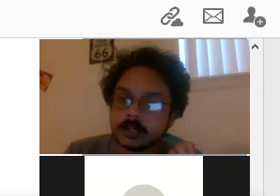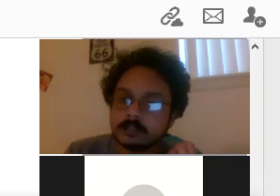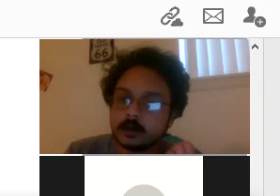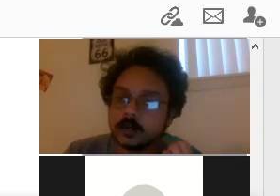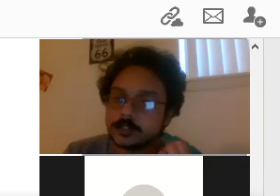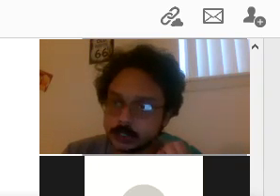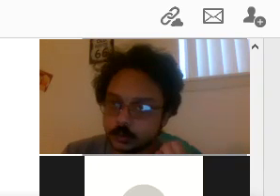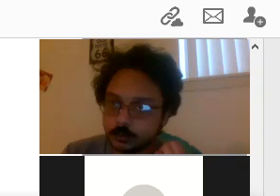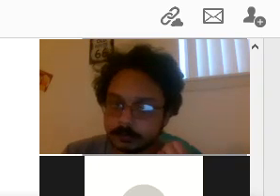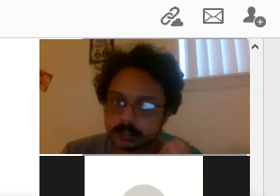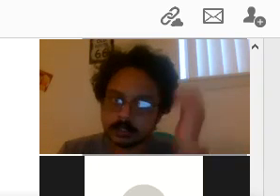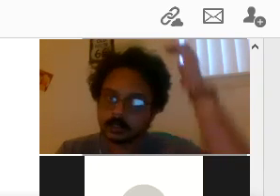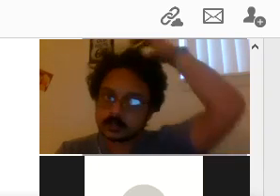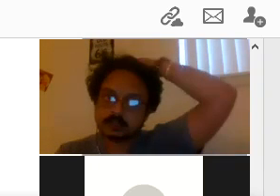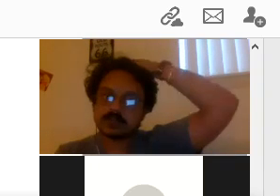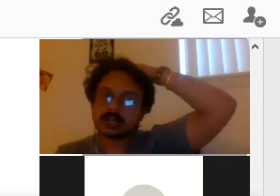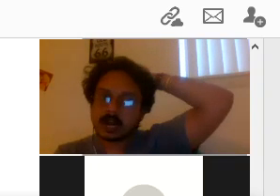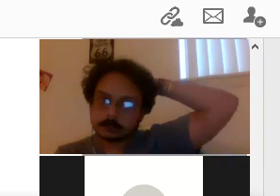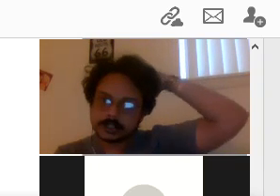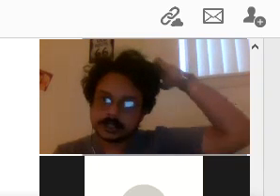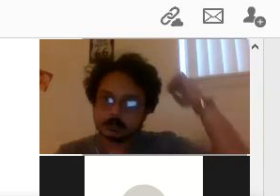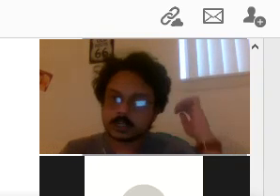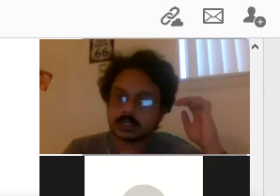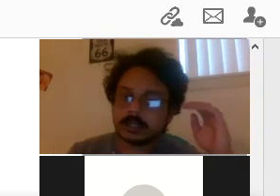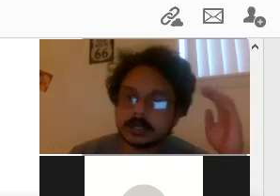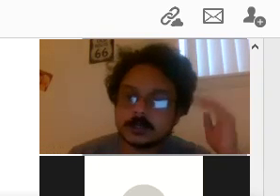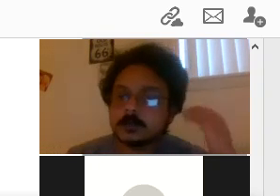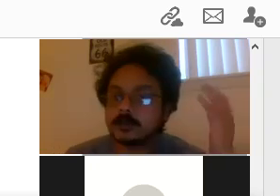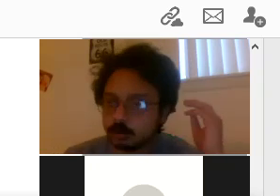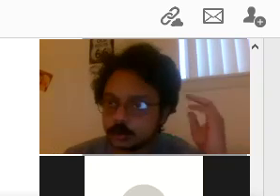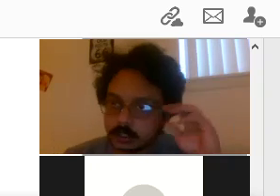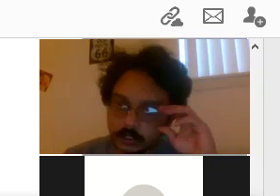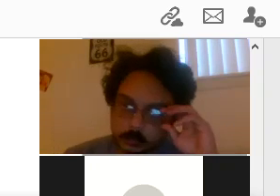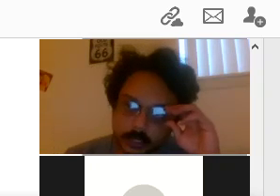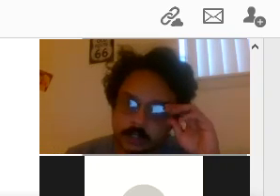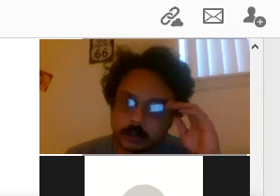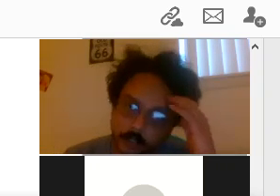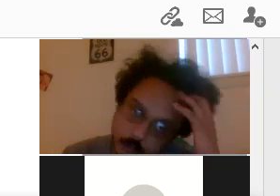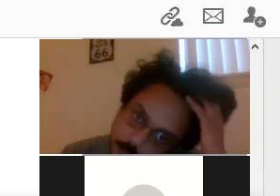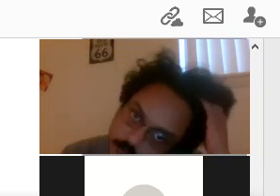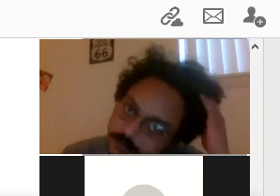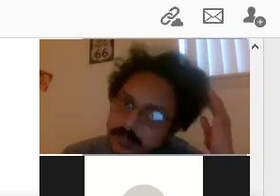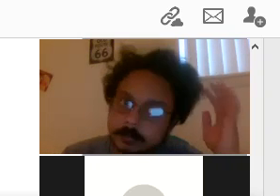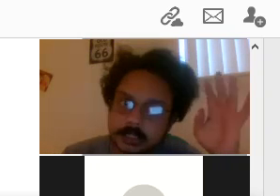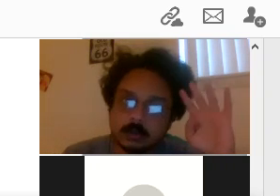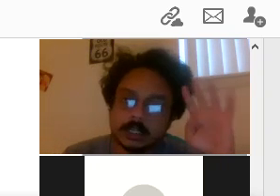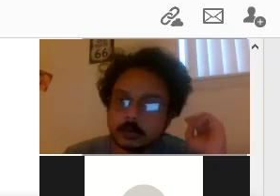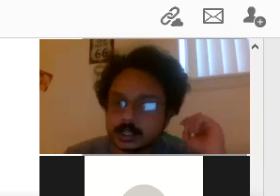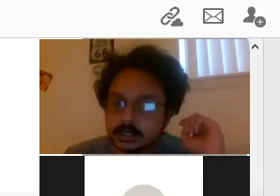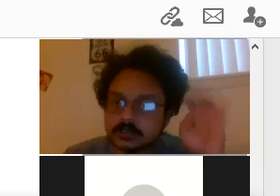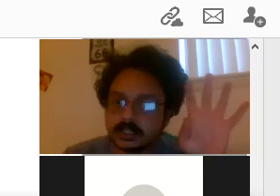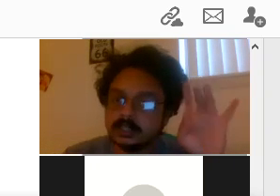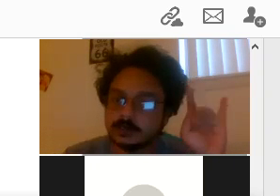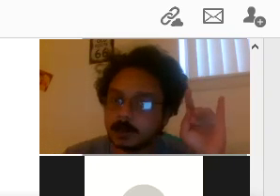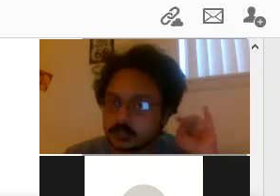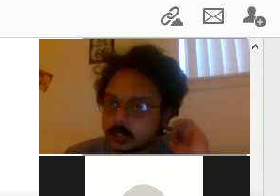and I want the value of C2. So given any arbitrary equation, that is what we usually require in order to prove that a particular